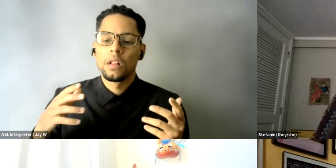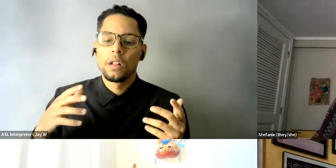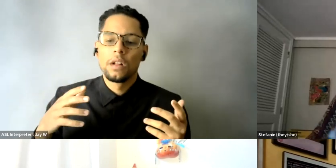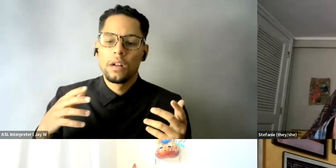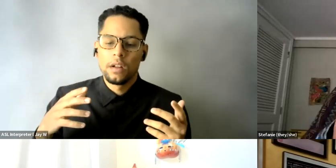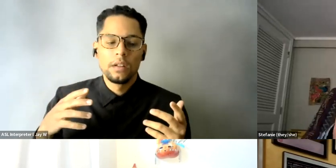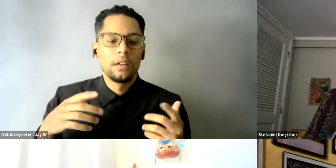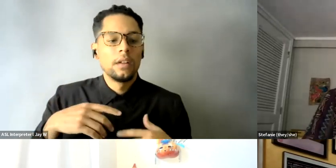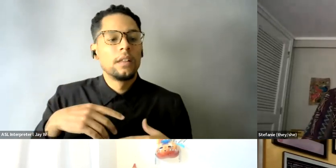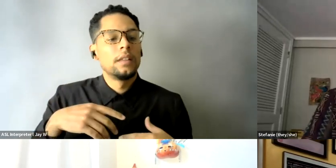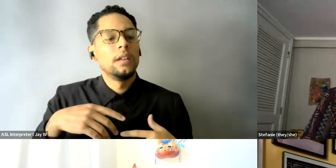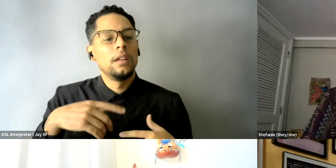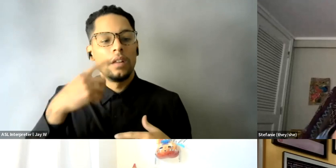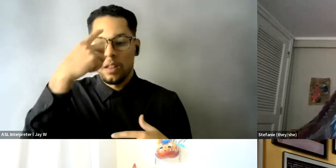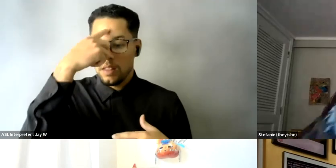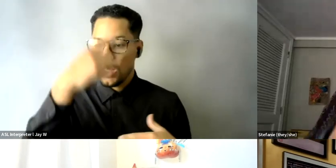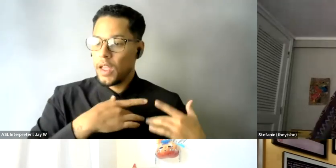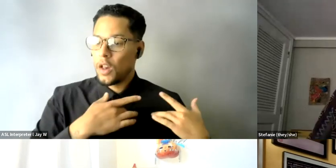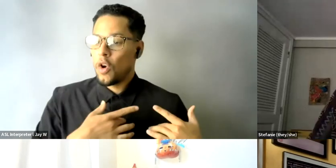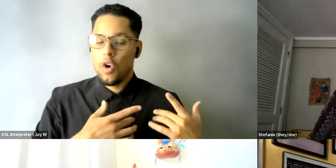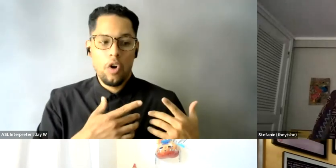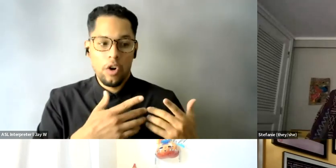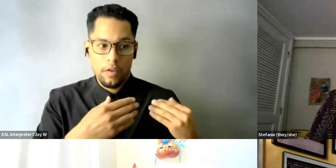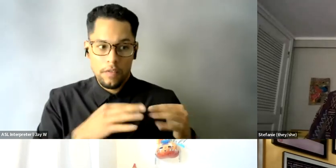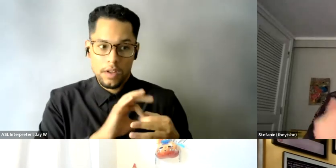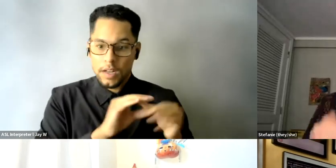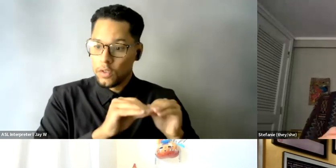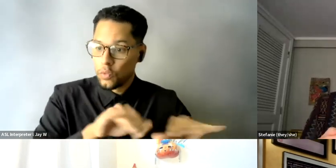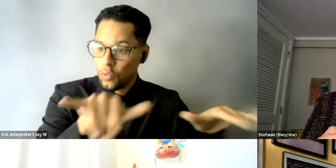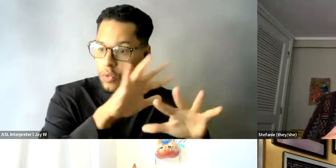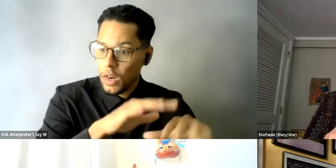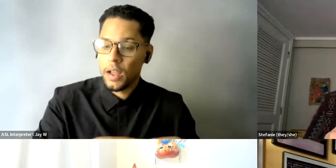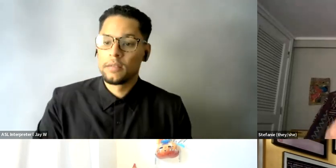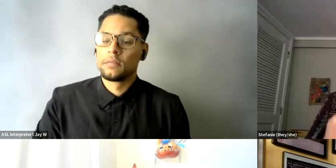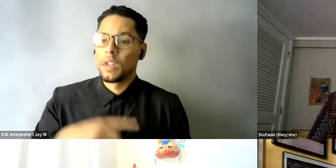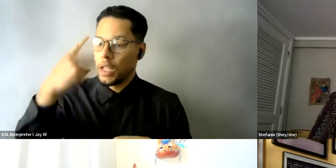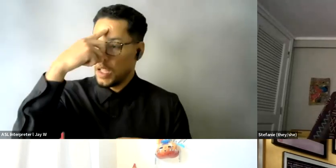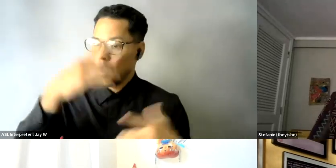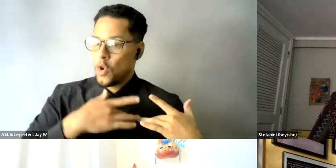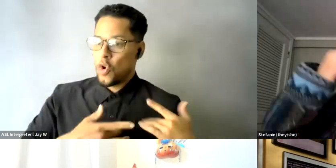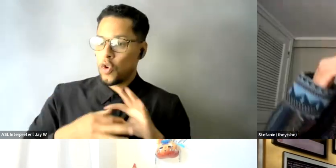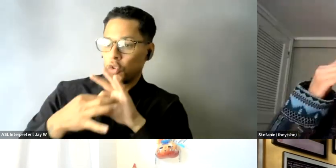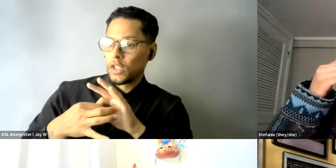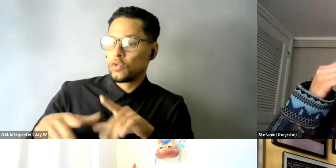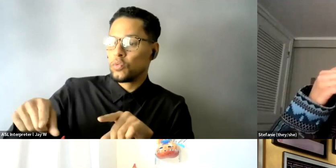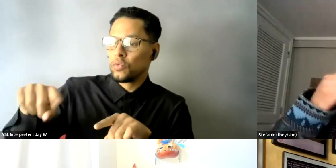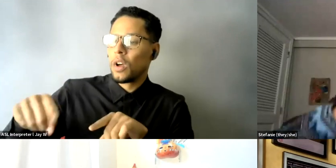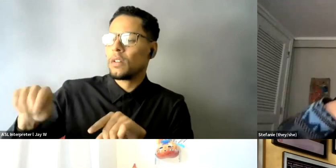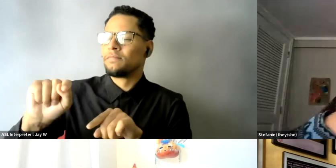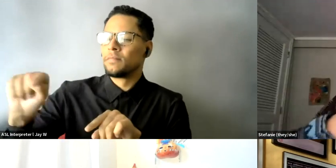land, right? Head and heart between how we are in relationship. It makes sense that I might have a